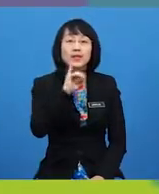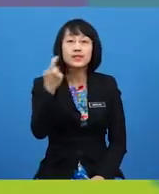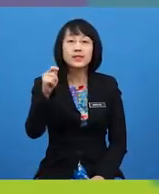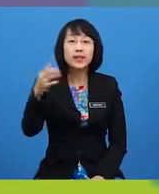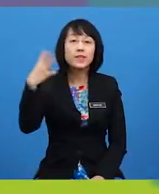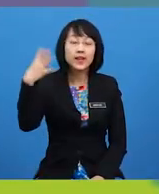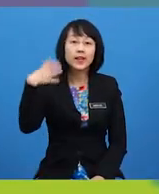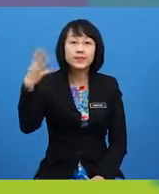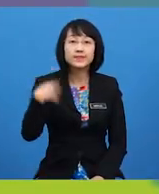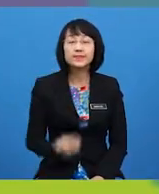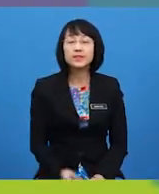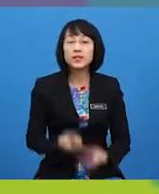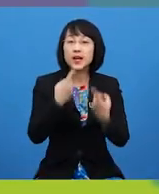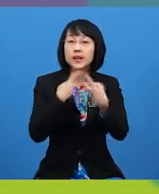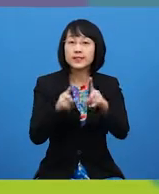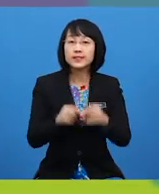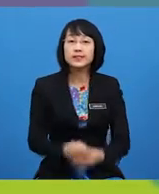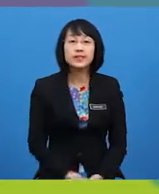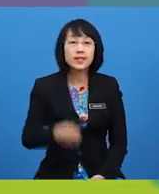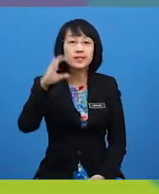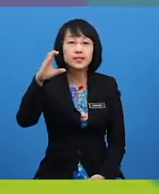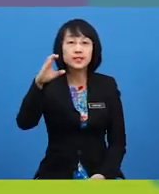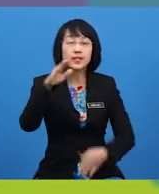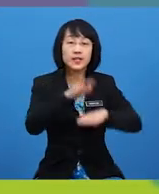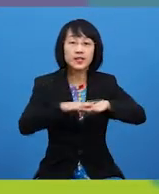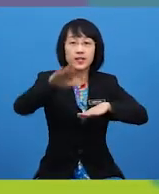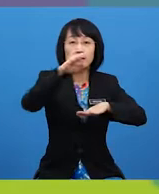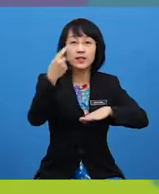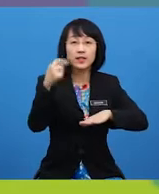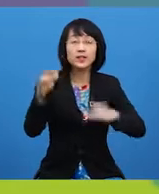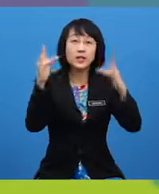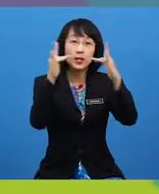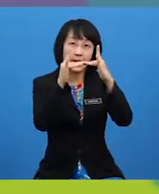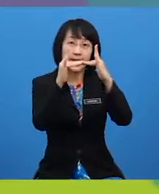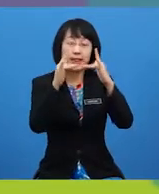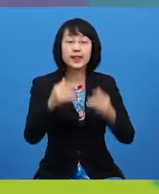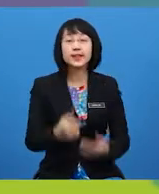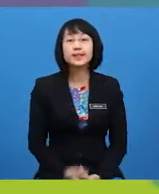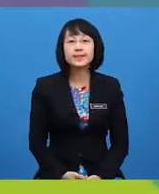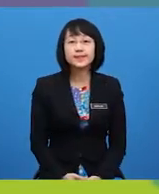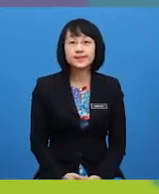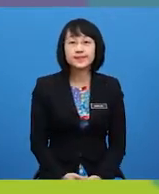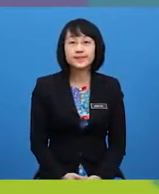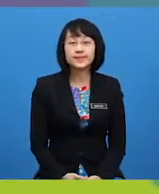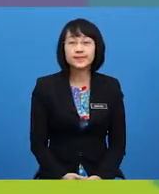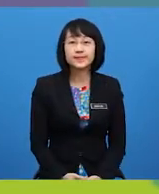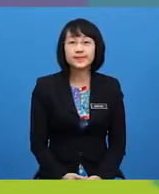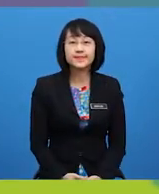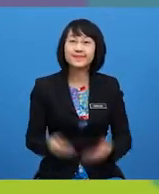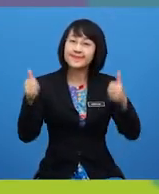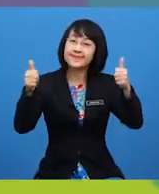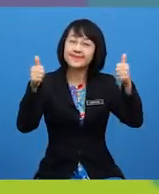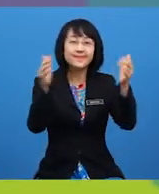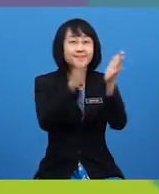Well done, boys and girls. You are excellent. Now, let's move on to the next activity.